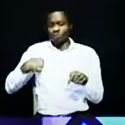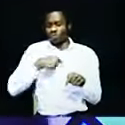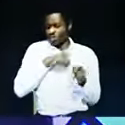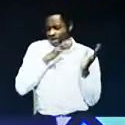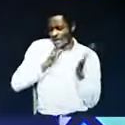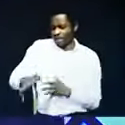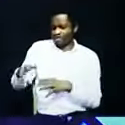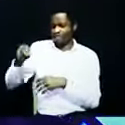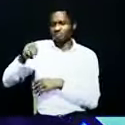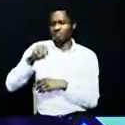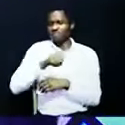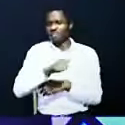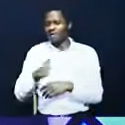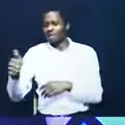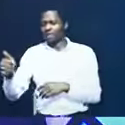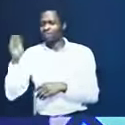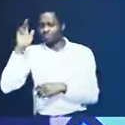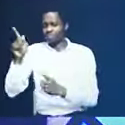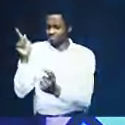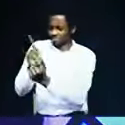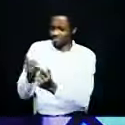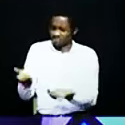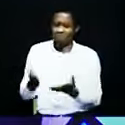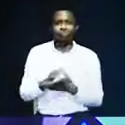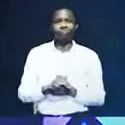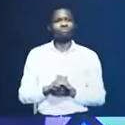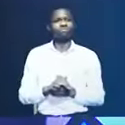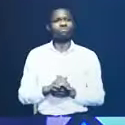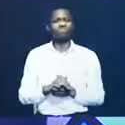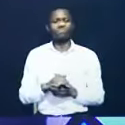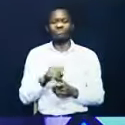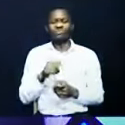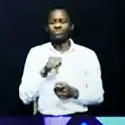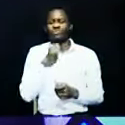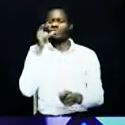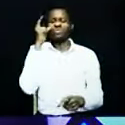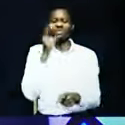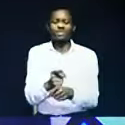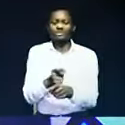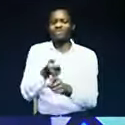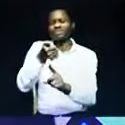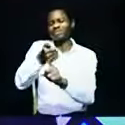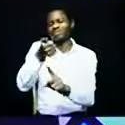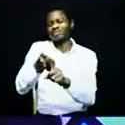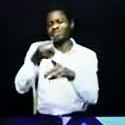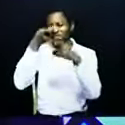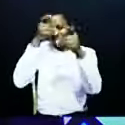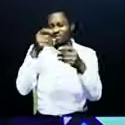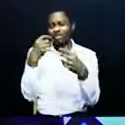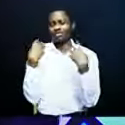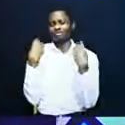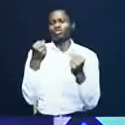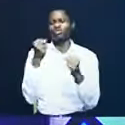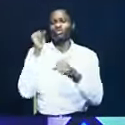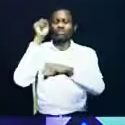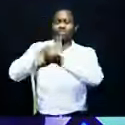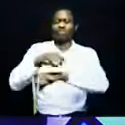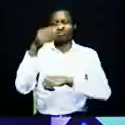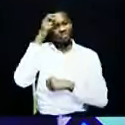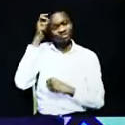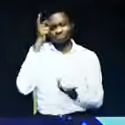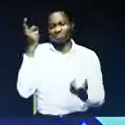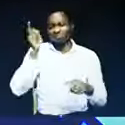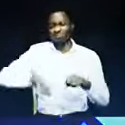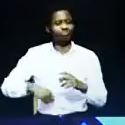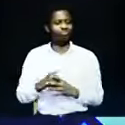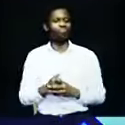people will come and meet him. So we can't just by our own strength stand against his